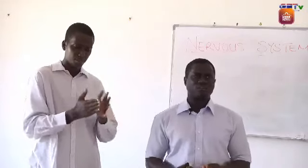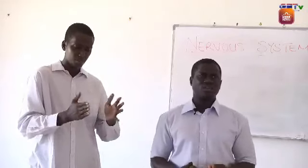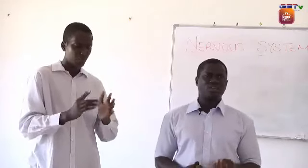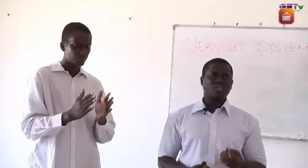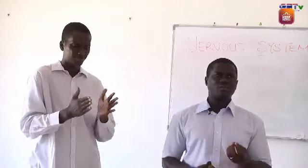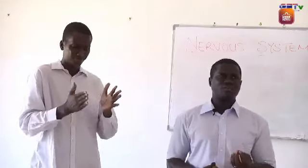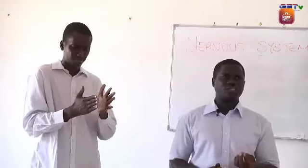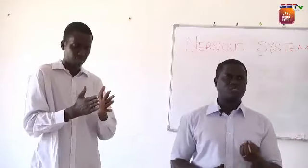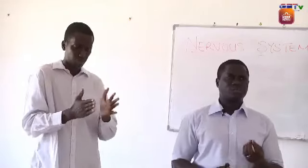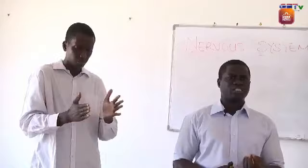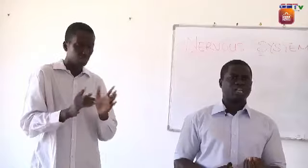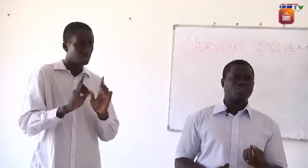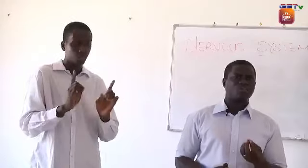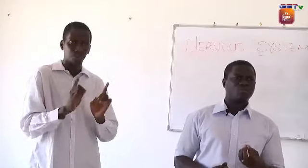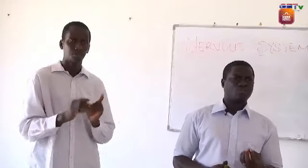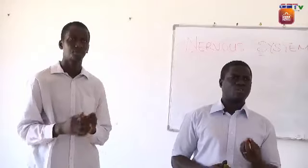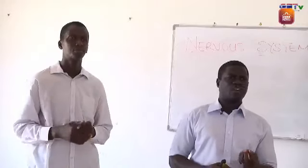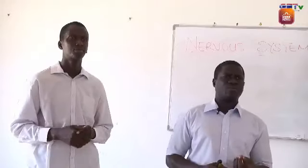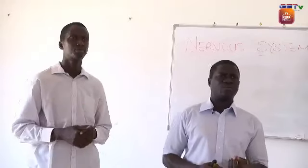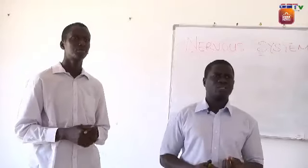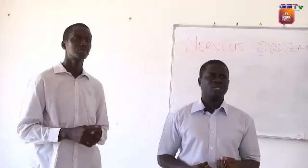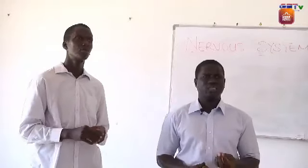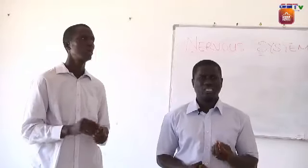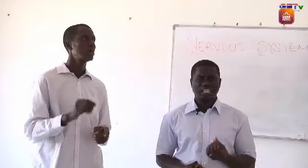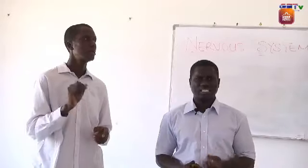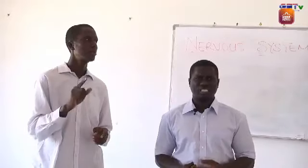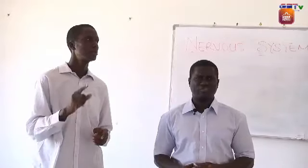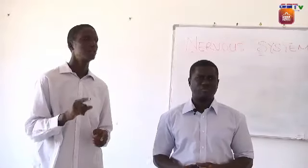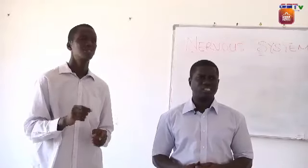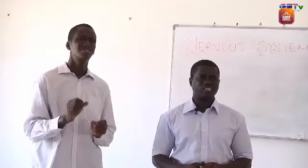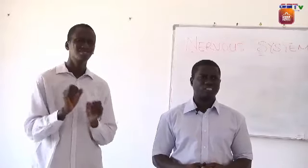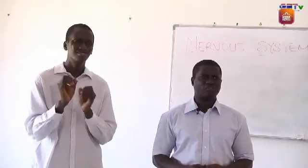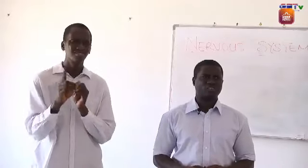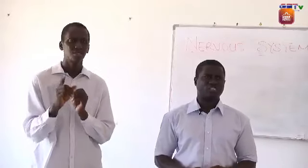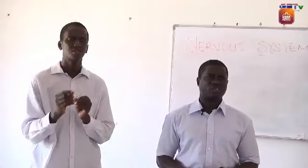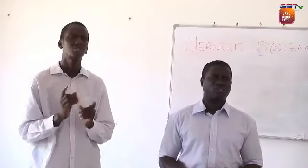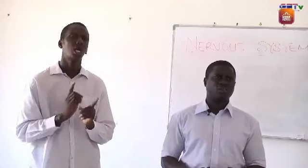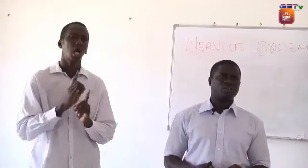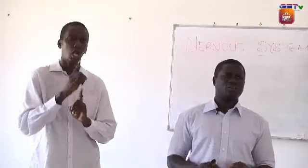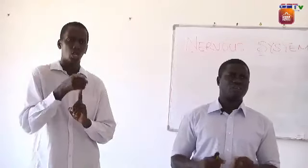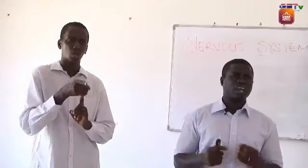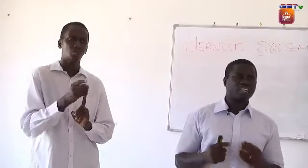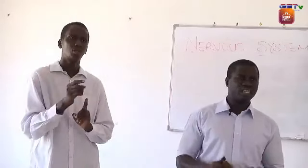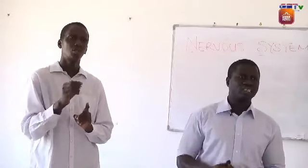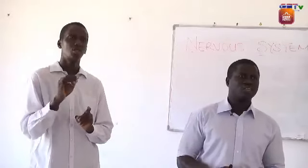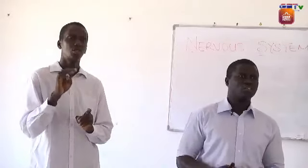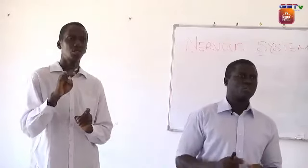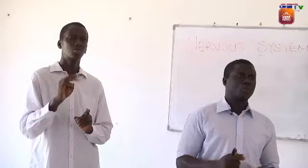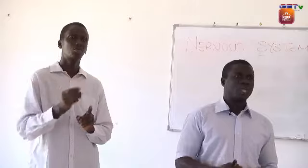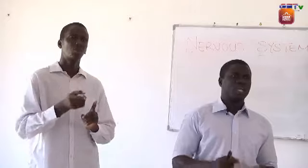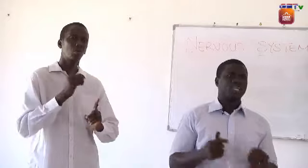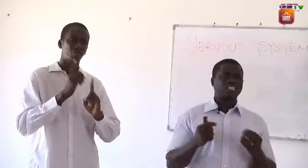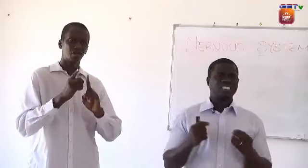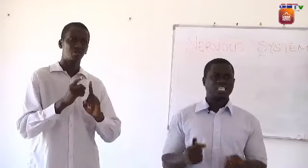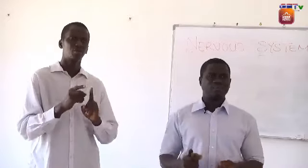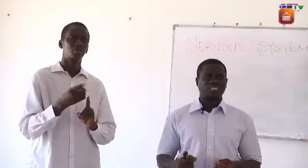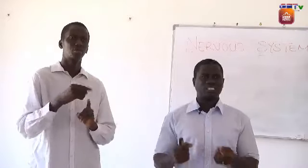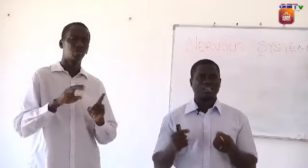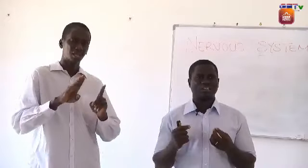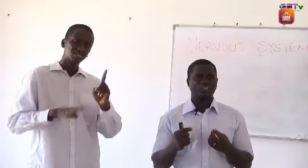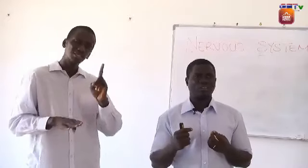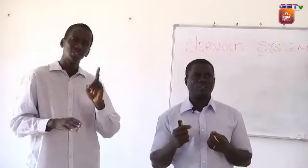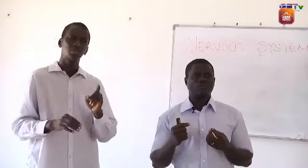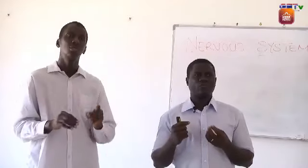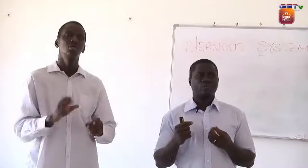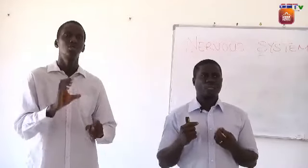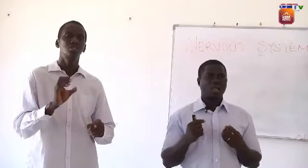synapses. Whereas the automatic nervous system, impulse spends along motor fibers that extend from the central nervous